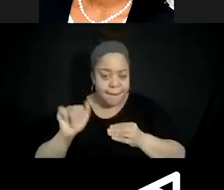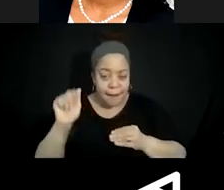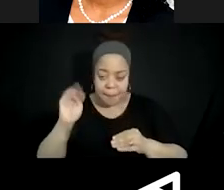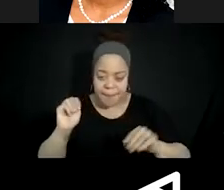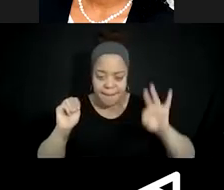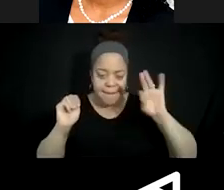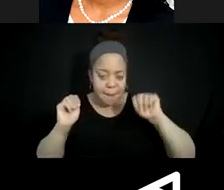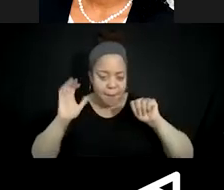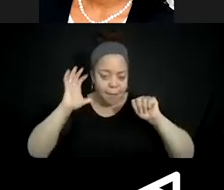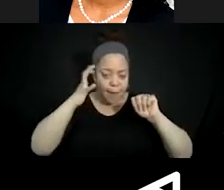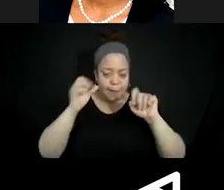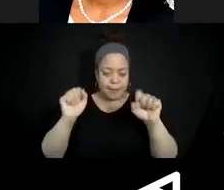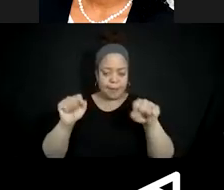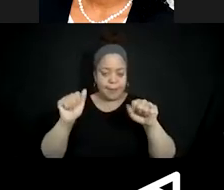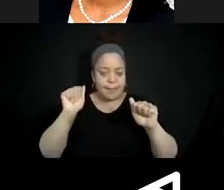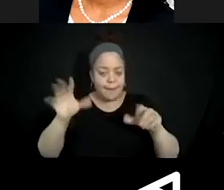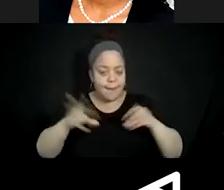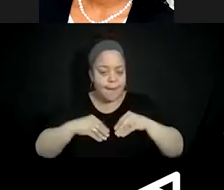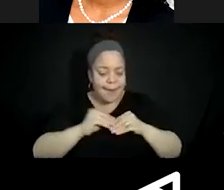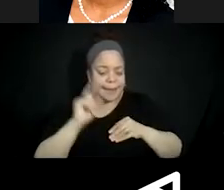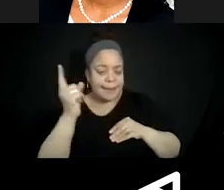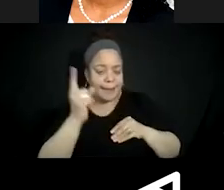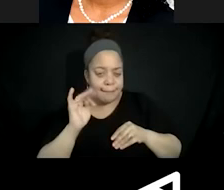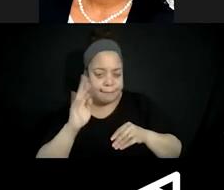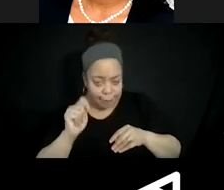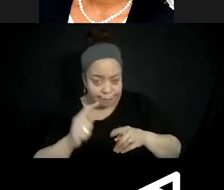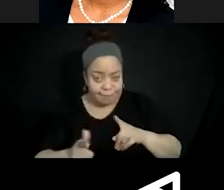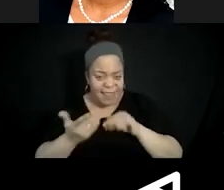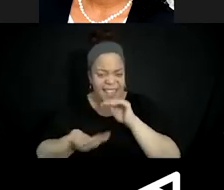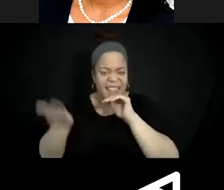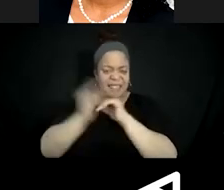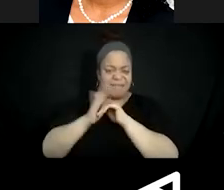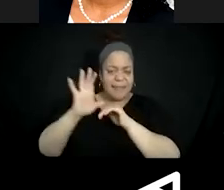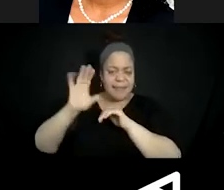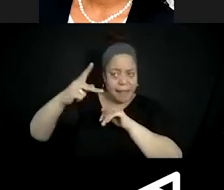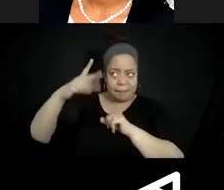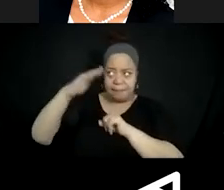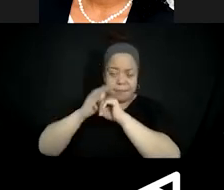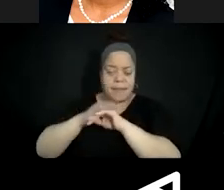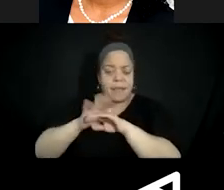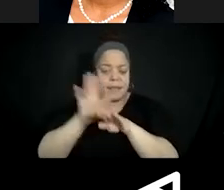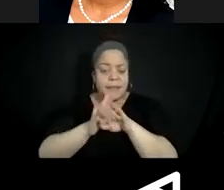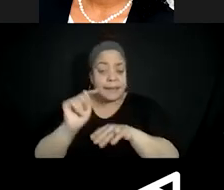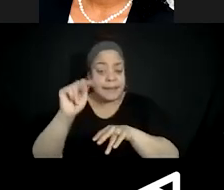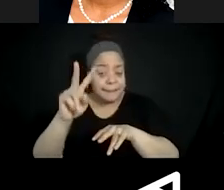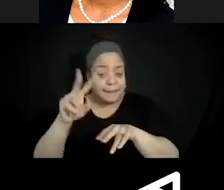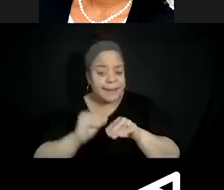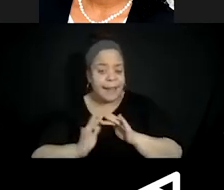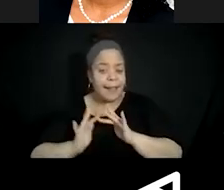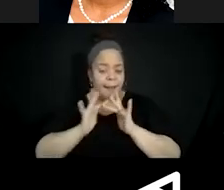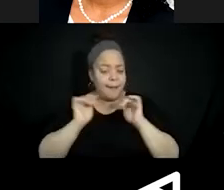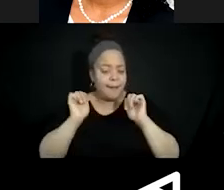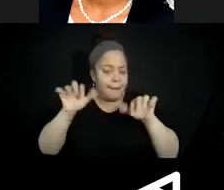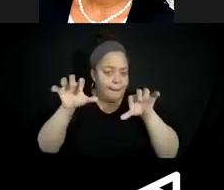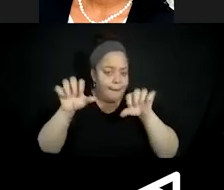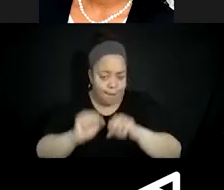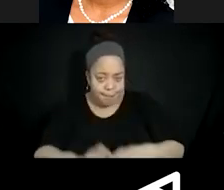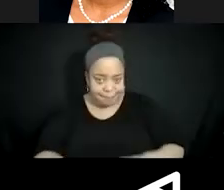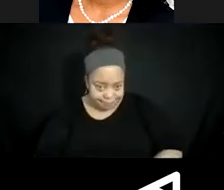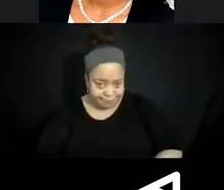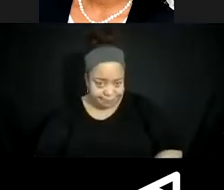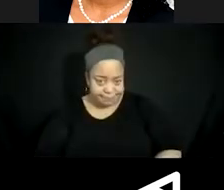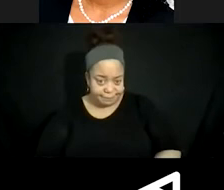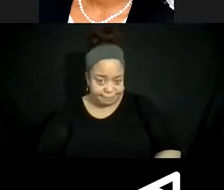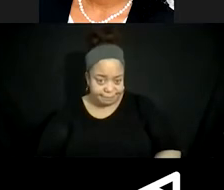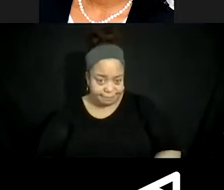own, and increased the caps on ownership of TV stations so long as those stations did not reach 25% of the national viewing audience. It increased the number of stations